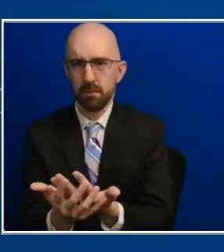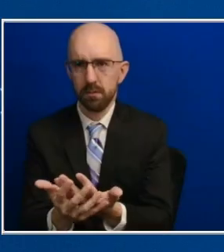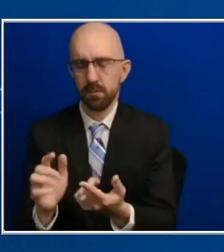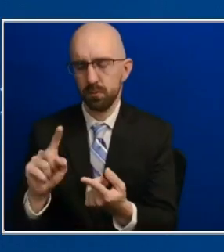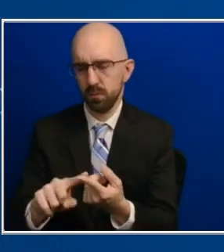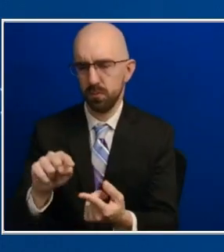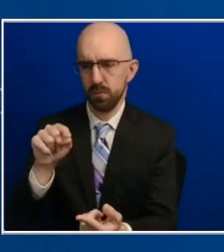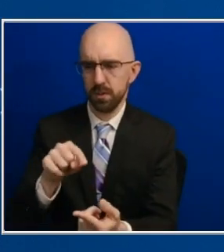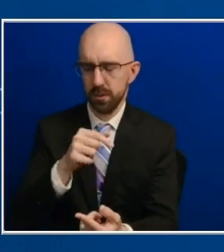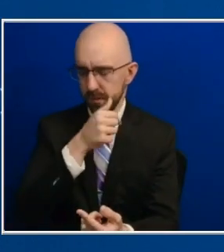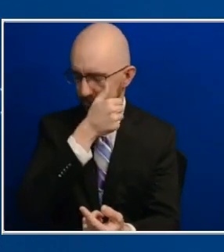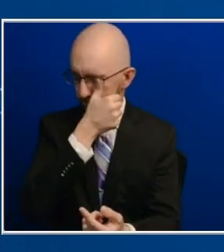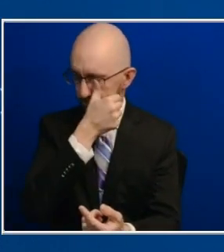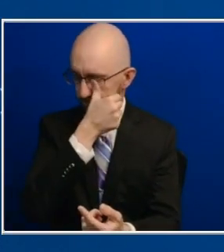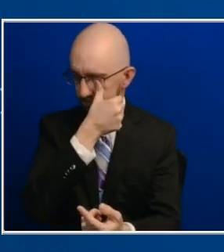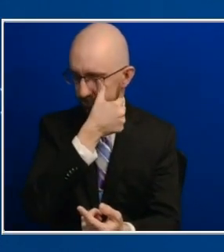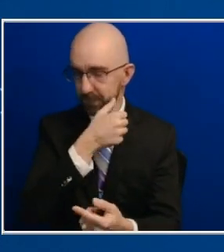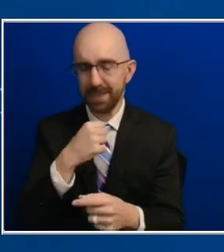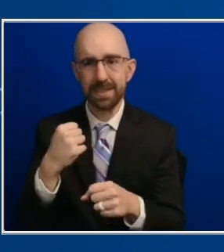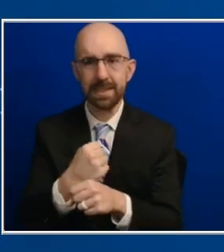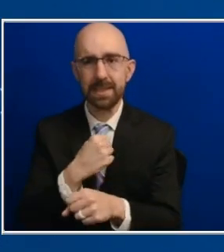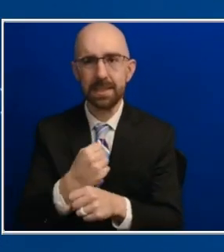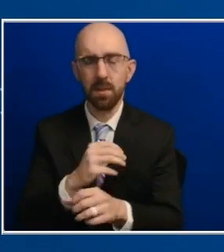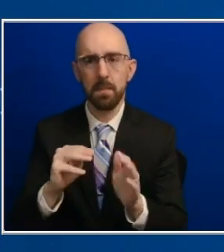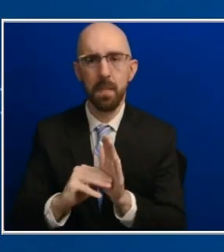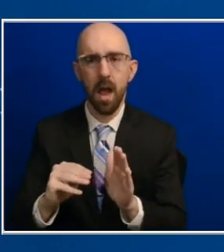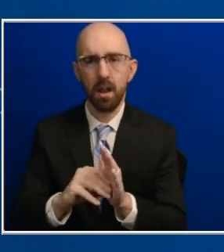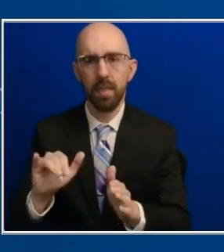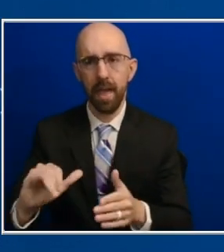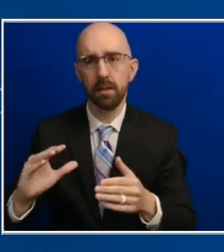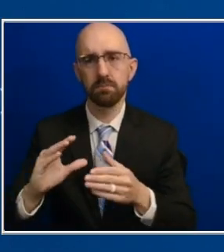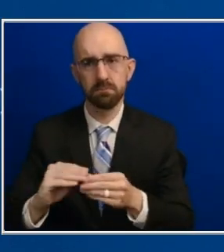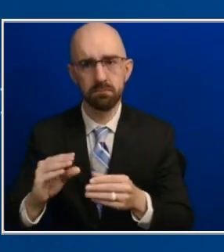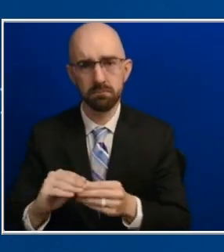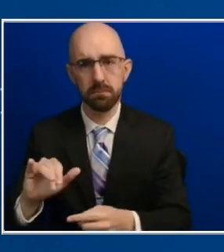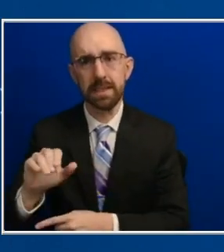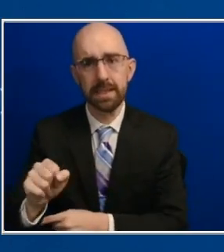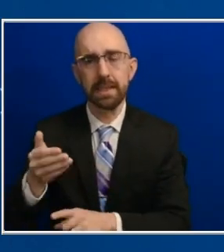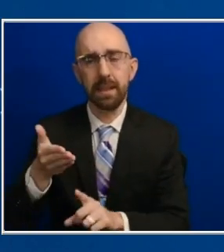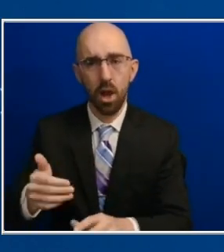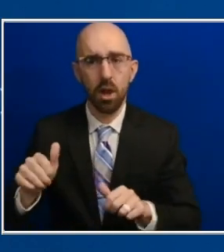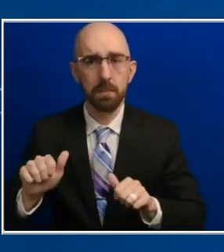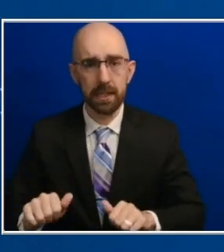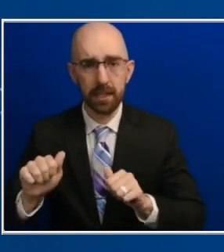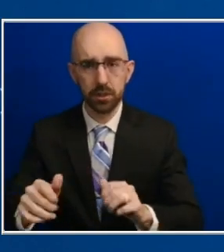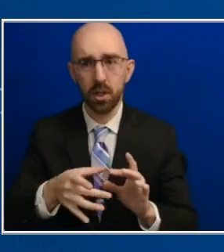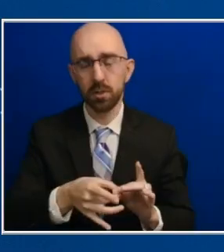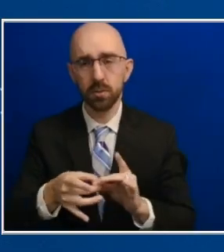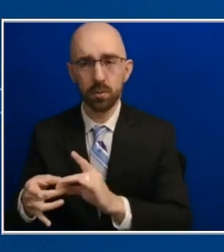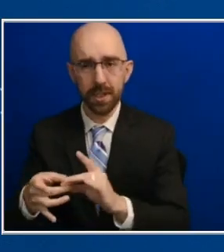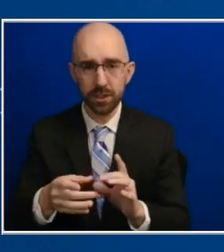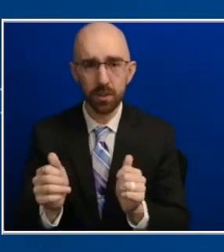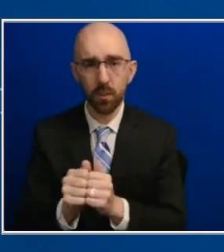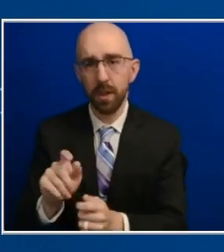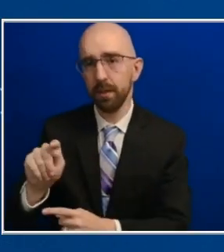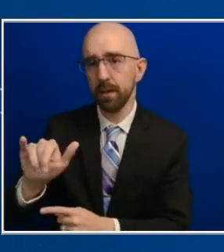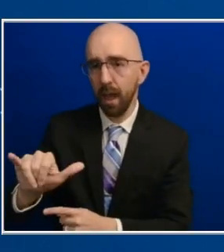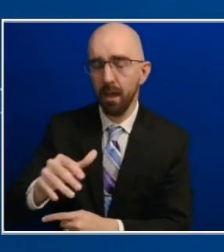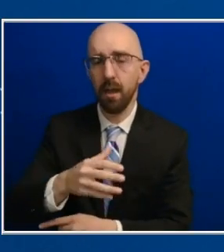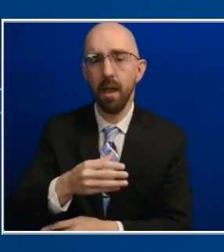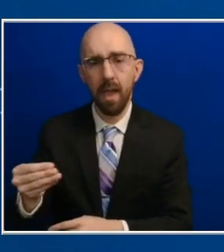a statistical model that is saying, is there a potential association with Tylenol and